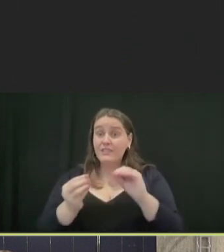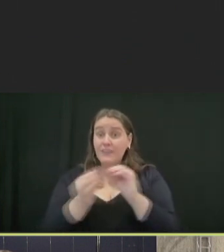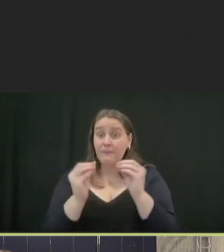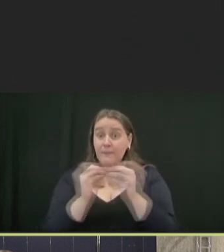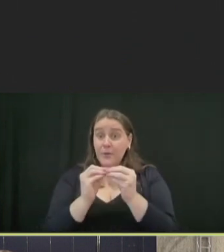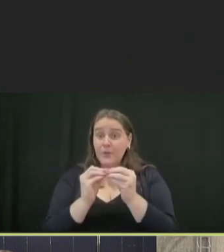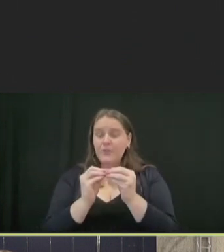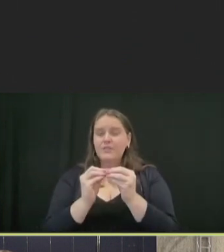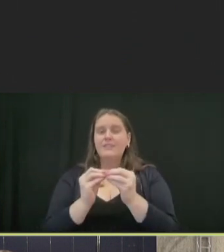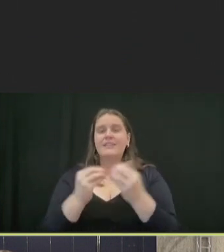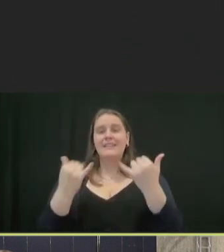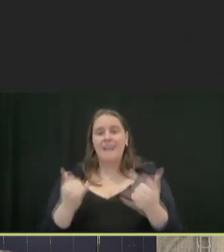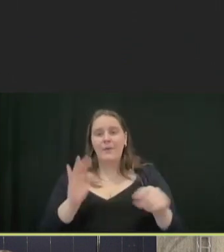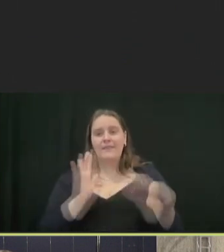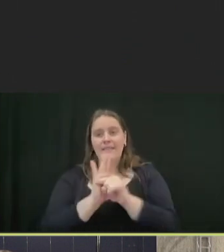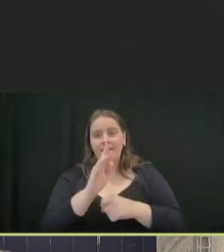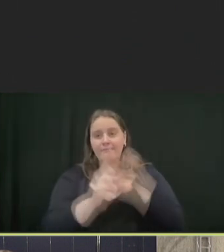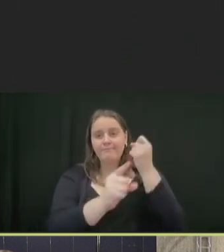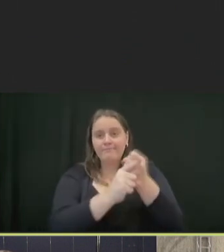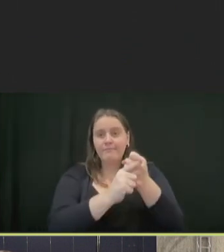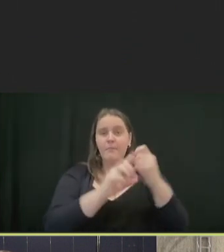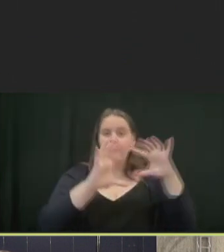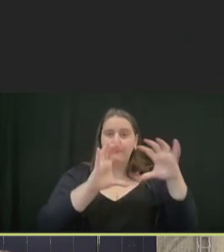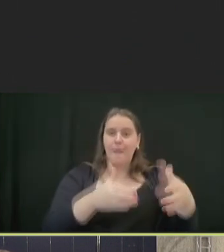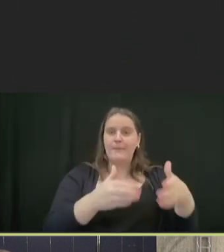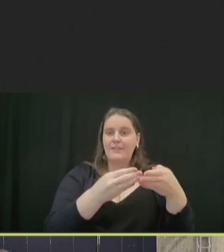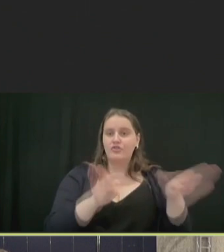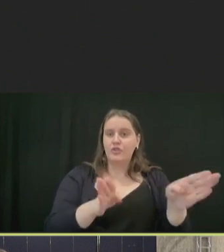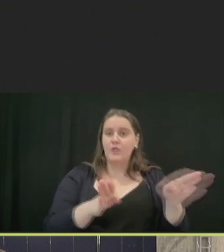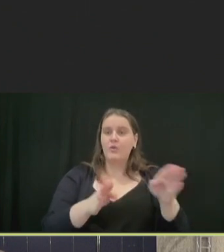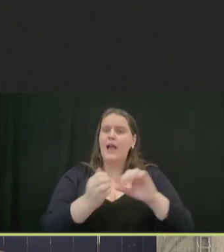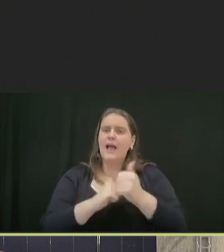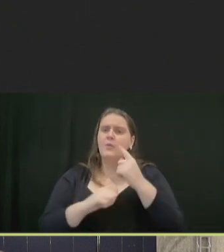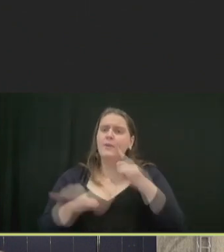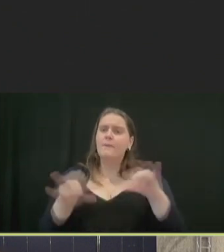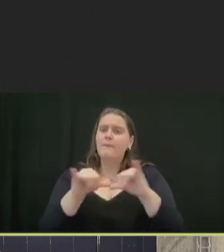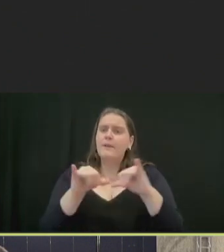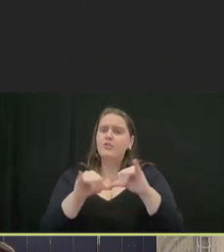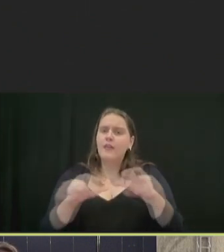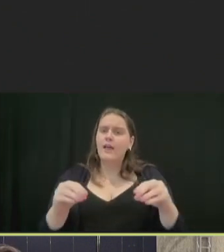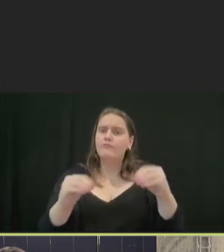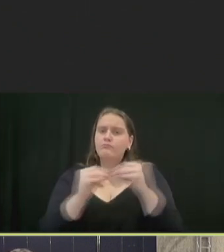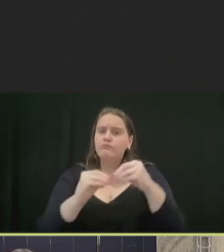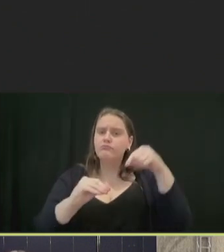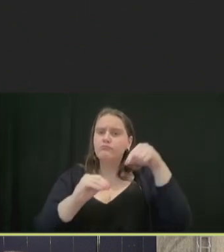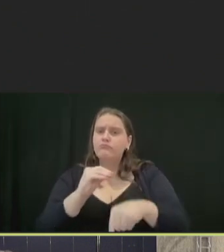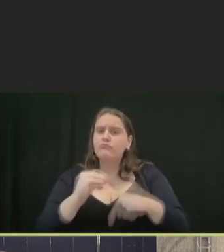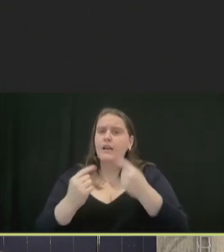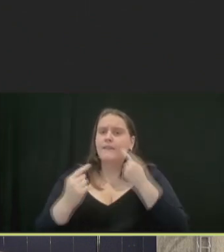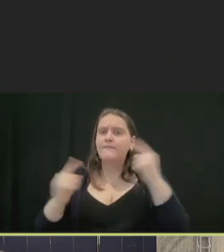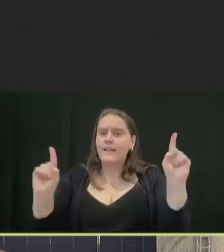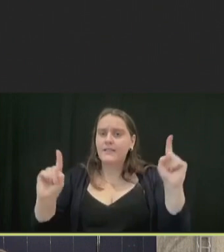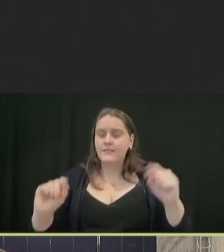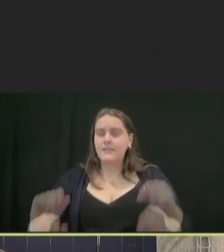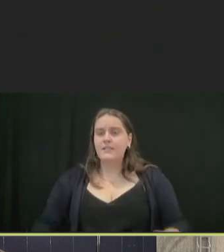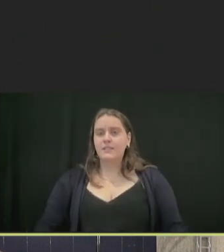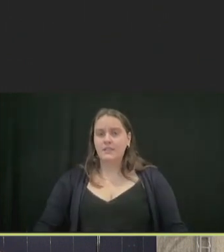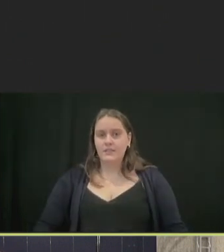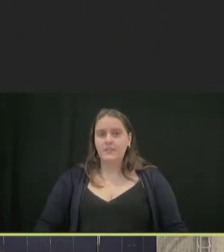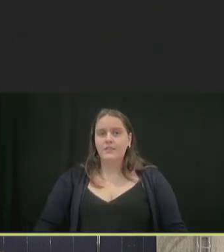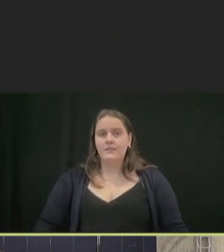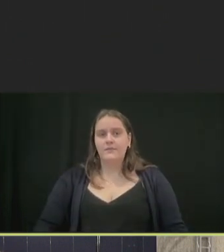adverse effects on the health of our population and how we might measure that maybe a little more effectively.